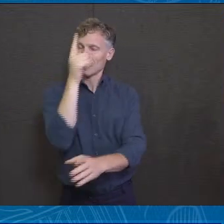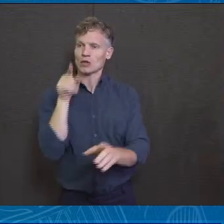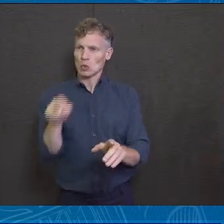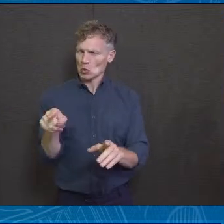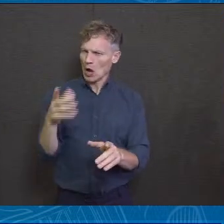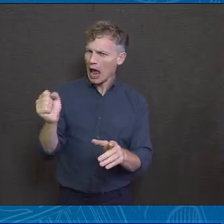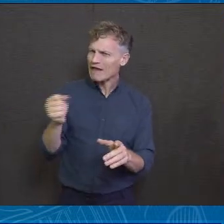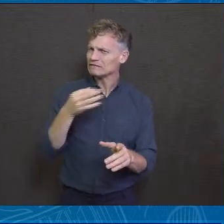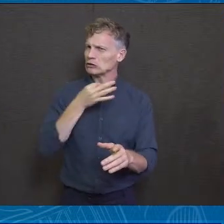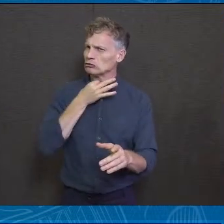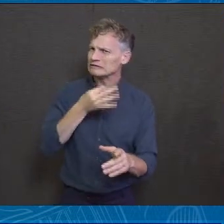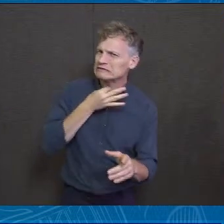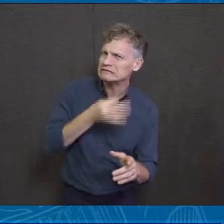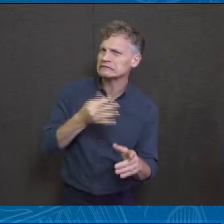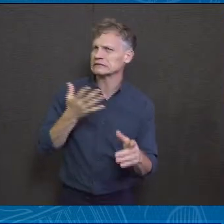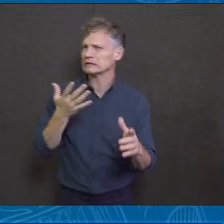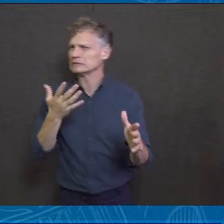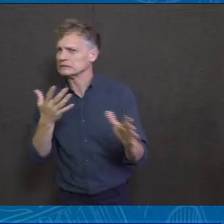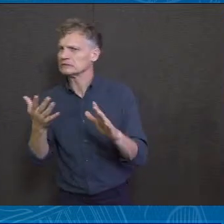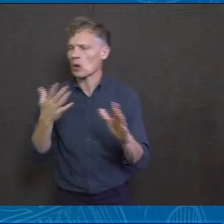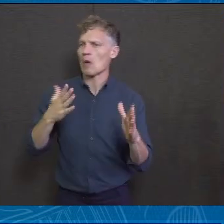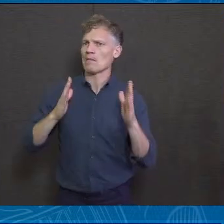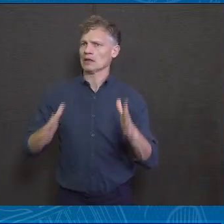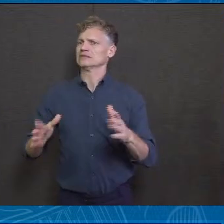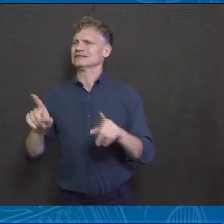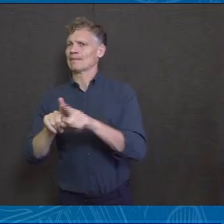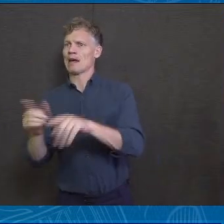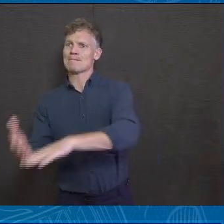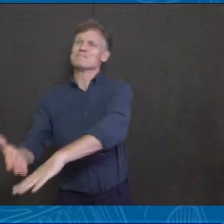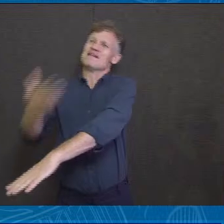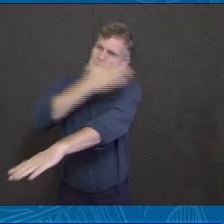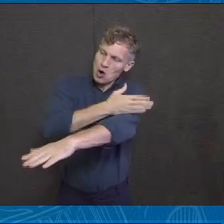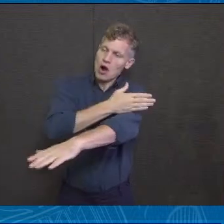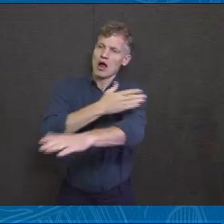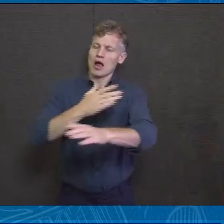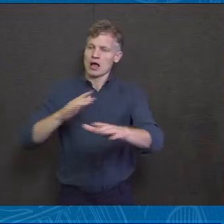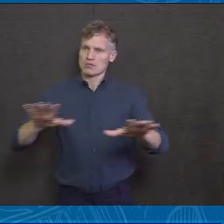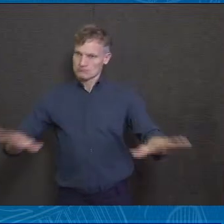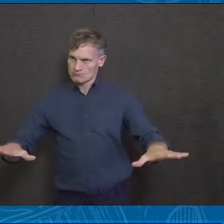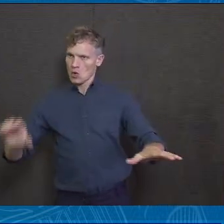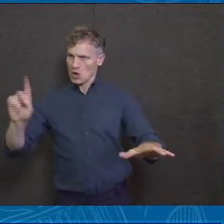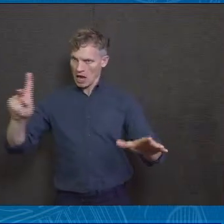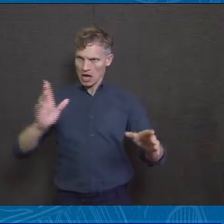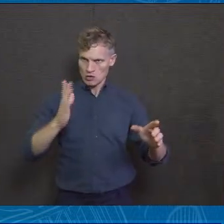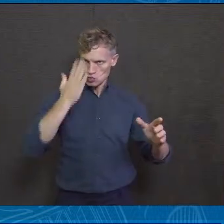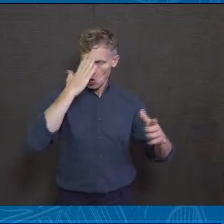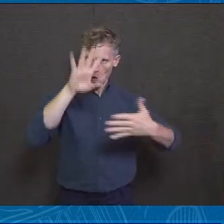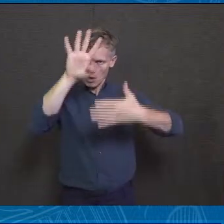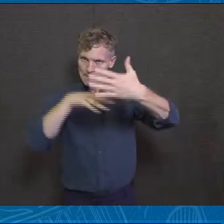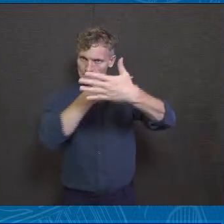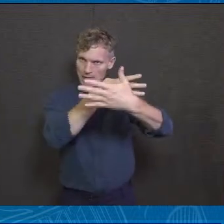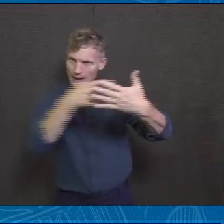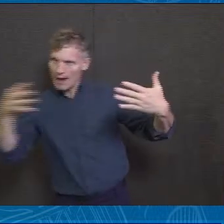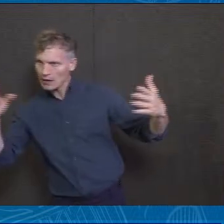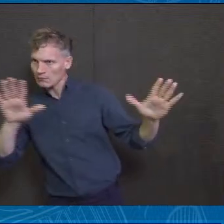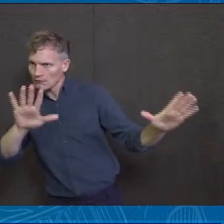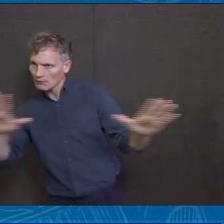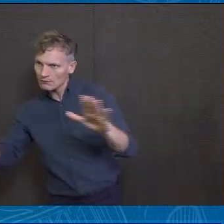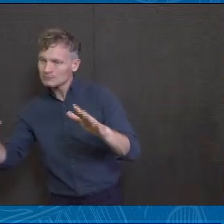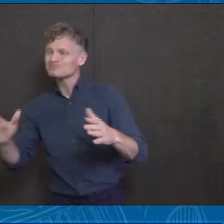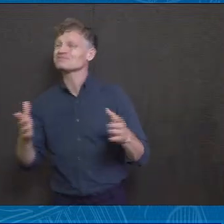so that we can prepare early for the action. Then the institutional coordination. When we talk about risk, it's not only